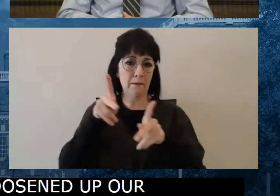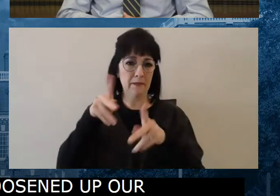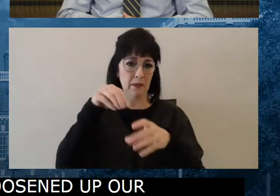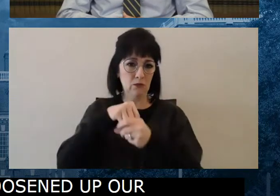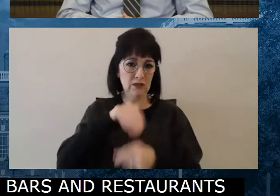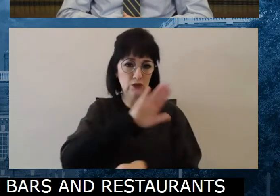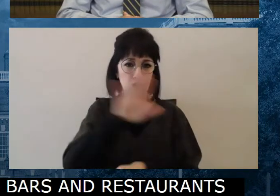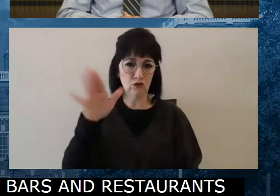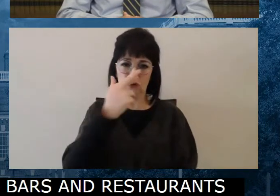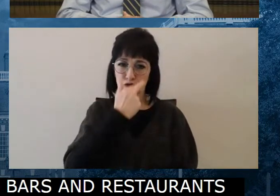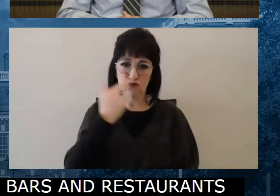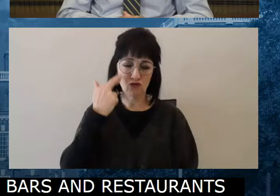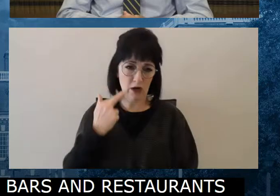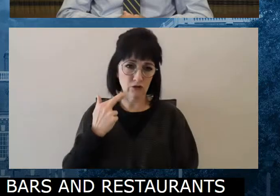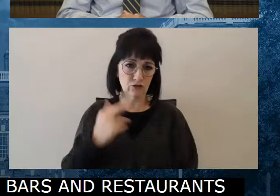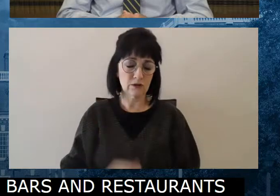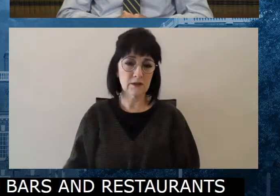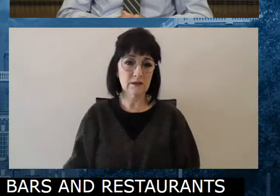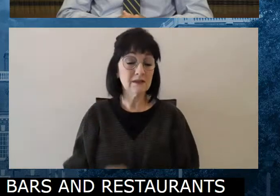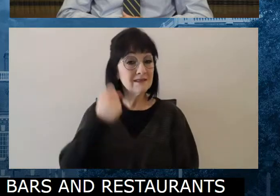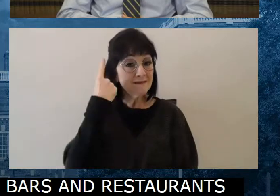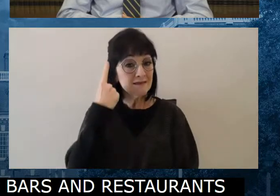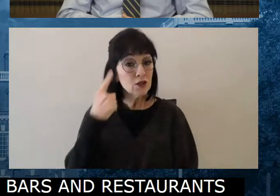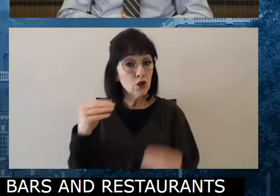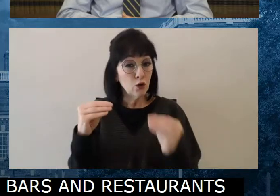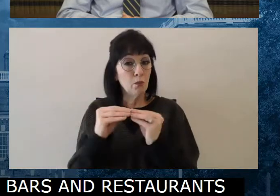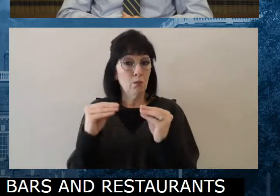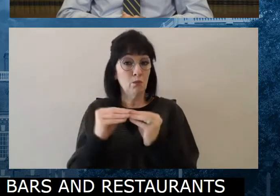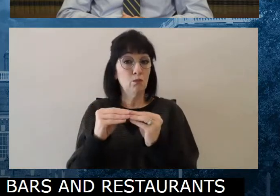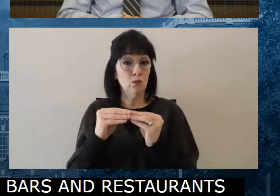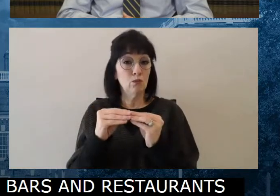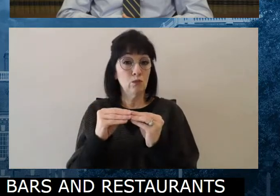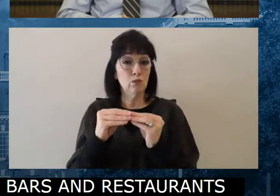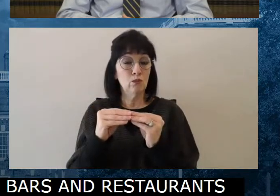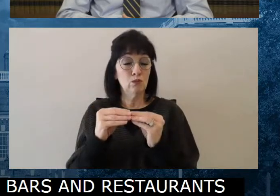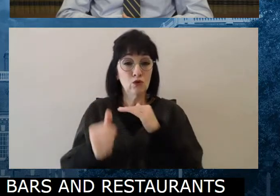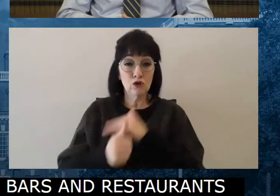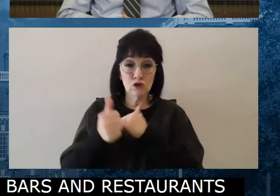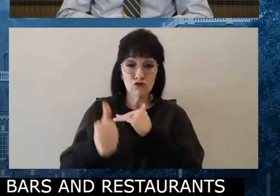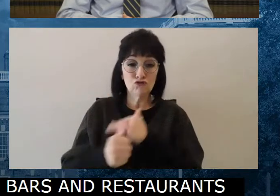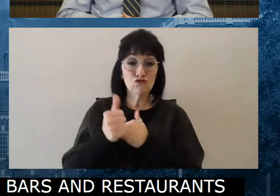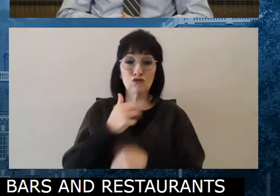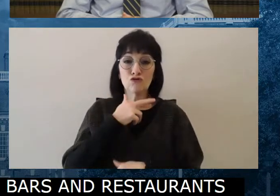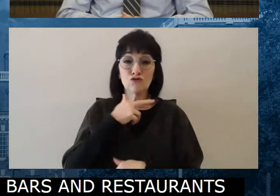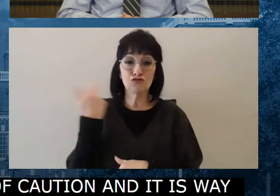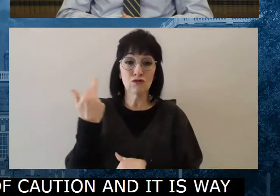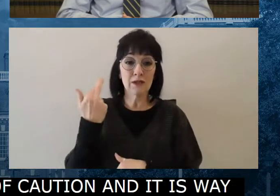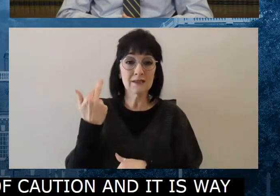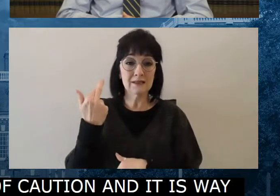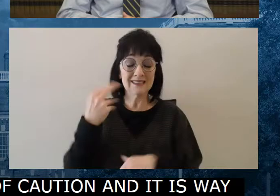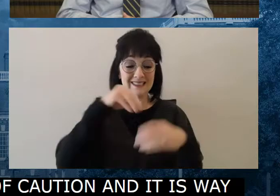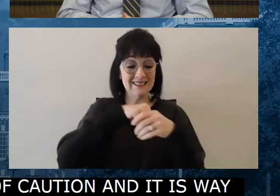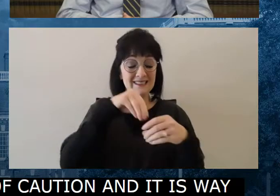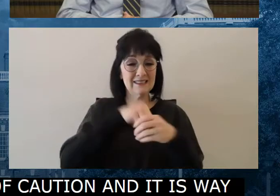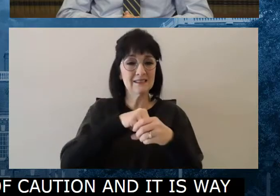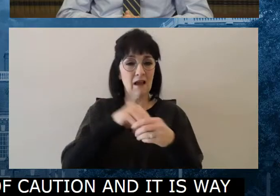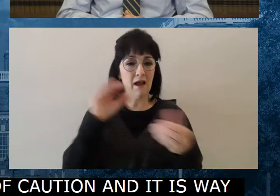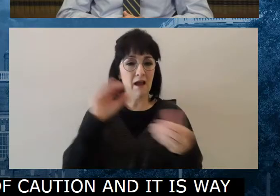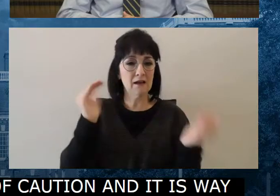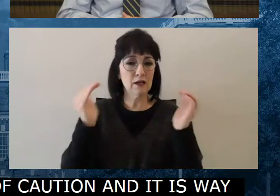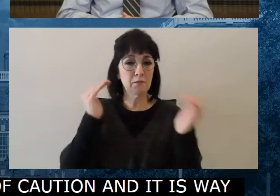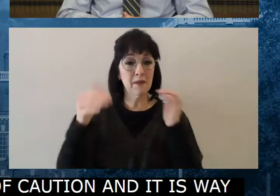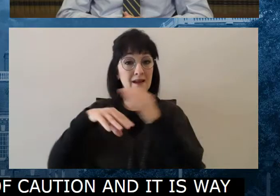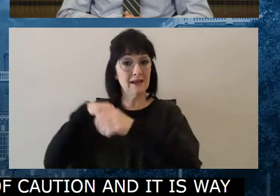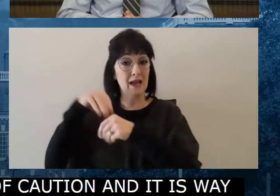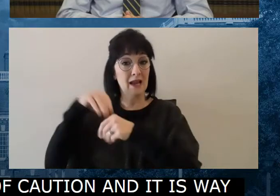way more riskier indoors than it is outdoors. We're getting closer to spring. We're here at March the 2nd,